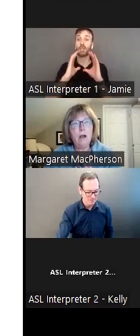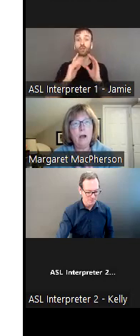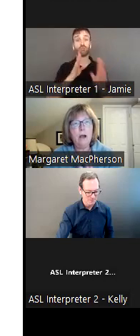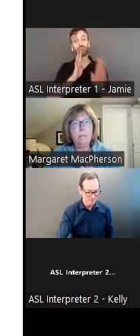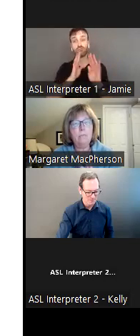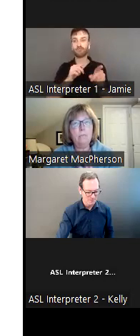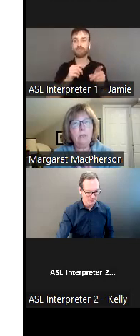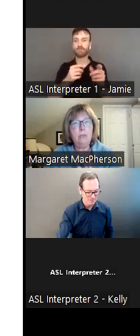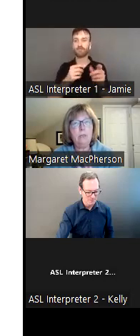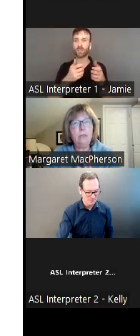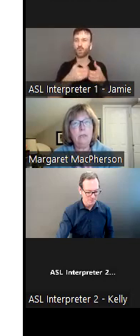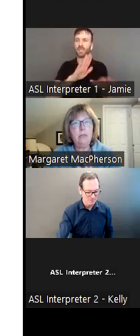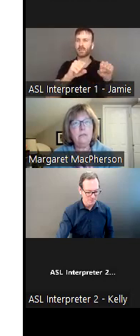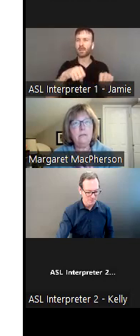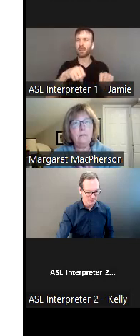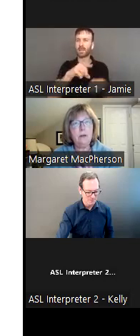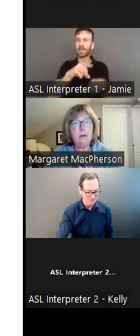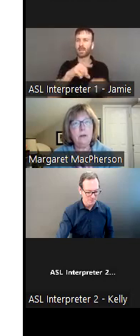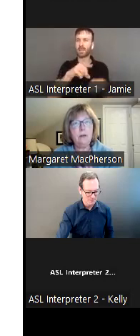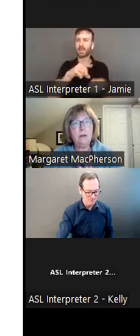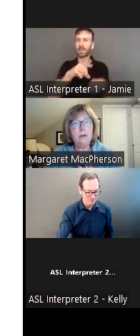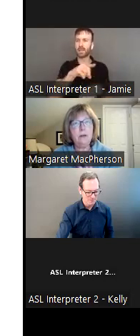And he is